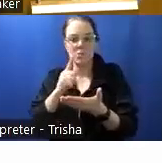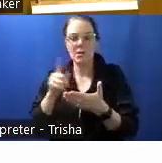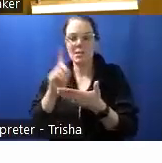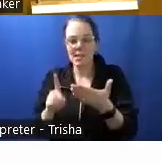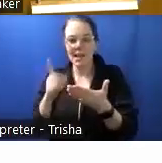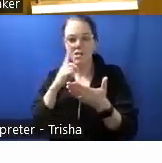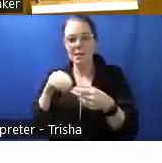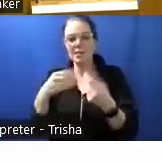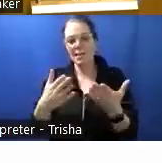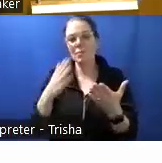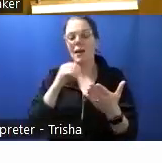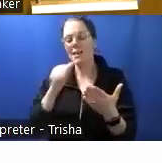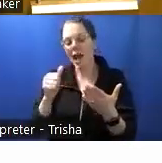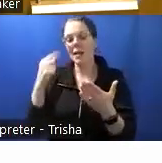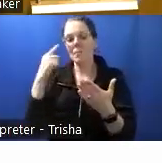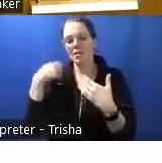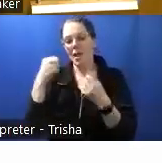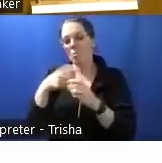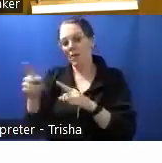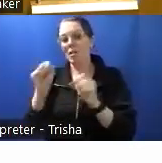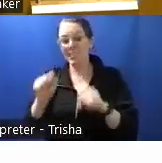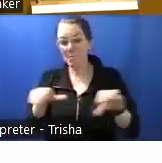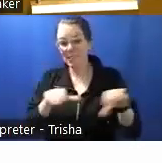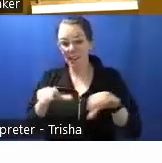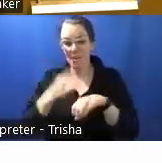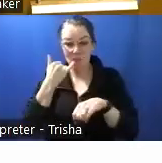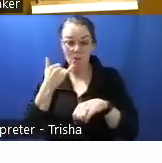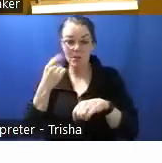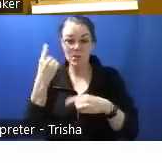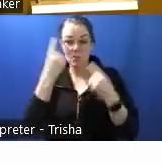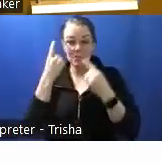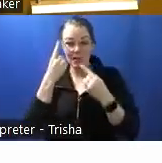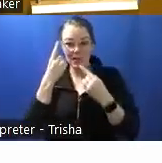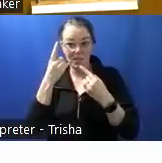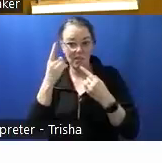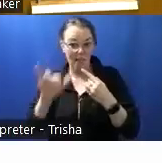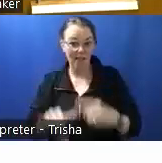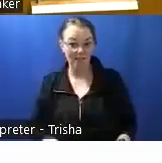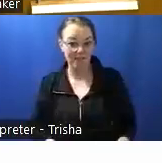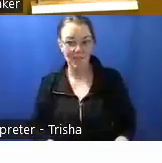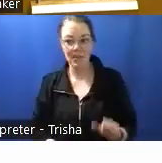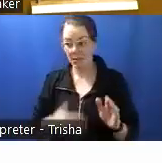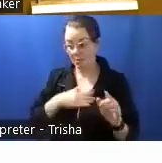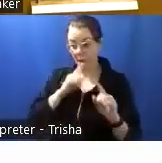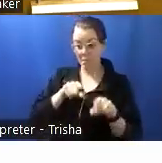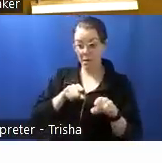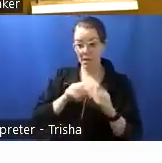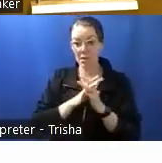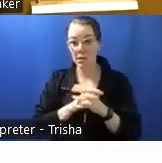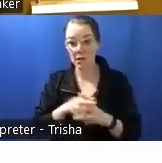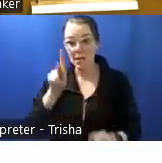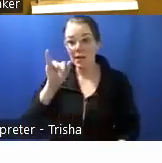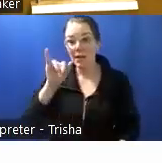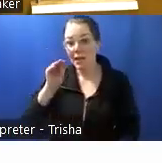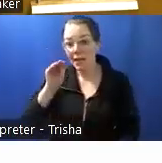professionals, can be done on the phone. So something to consider for you and your team. Can I respond to that? Yes. My response is, Kim Van Orden, you should